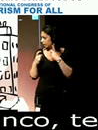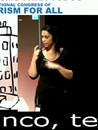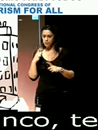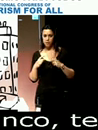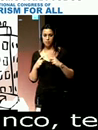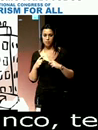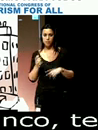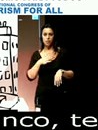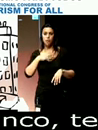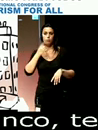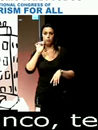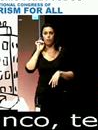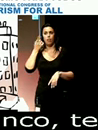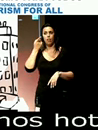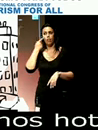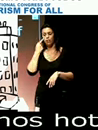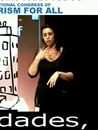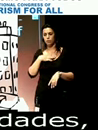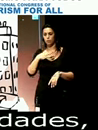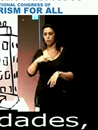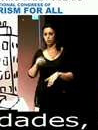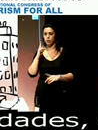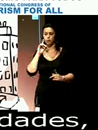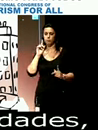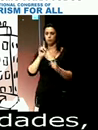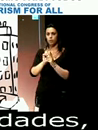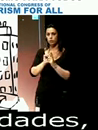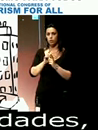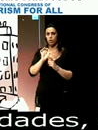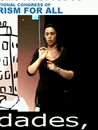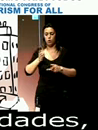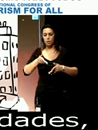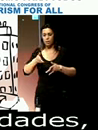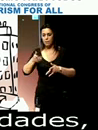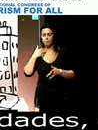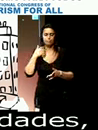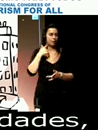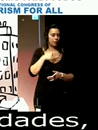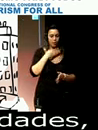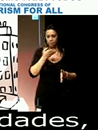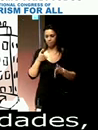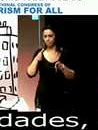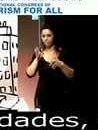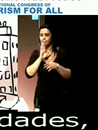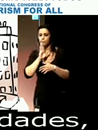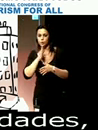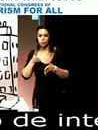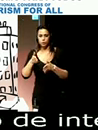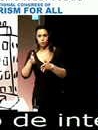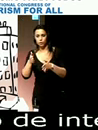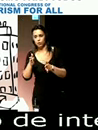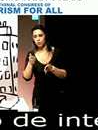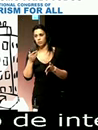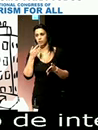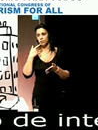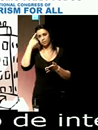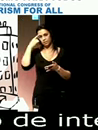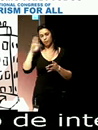back again, you know you're on deck B, not on deck C, you know you have to go to the casino, which is 3 floors